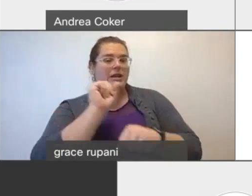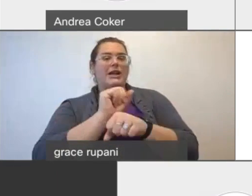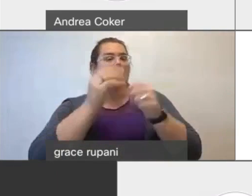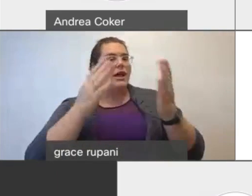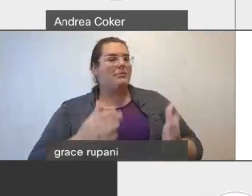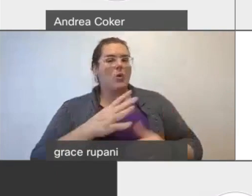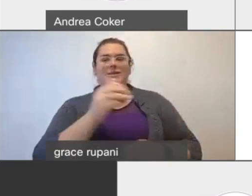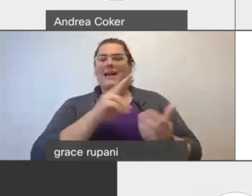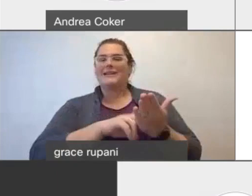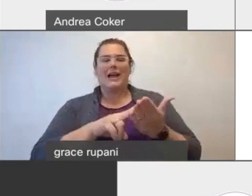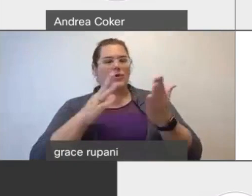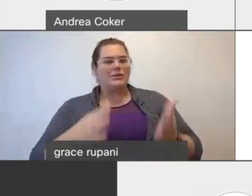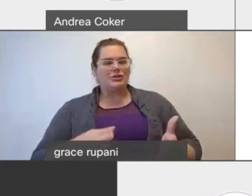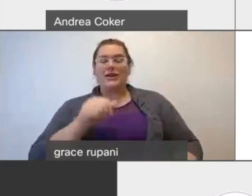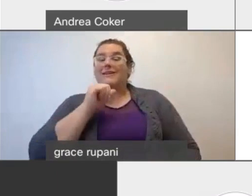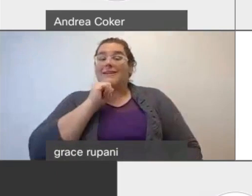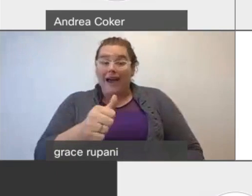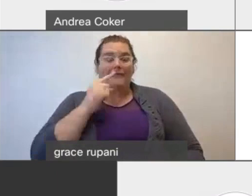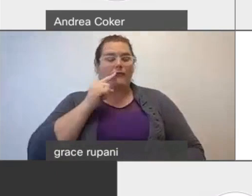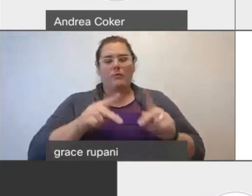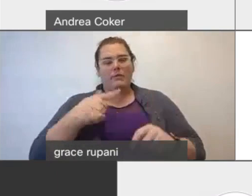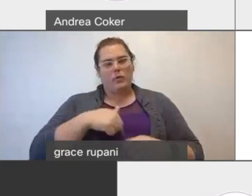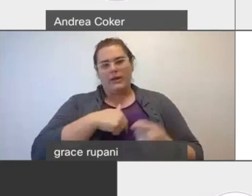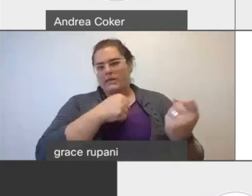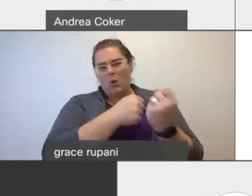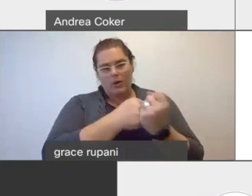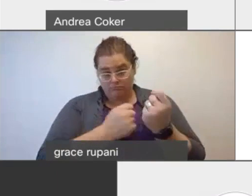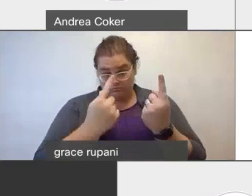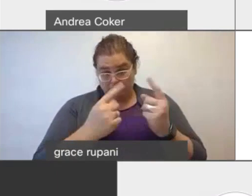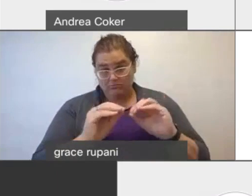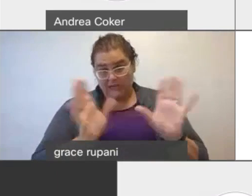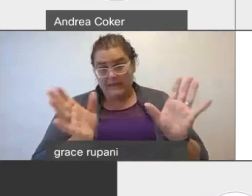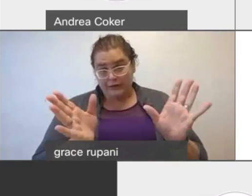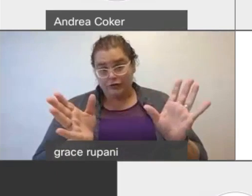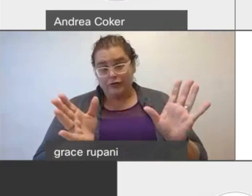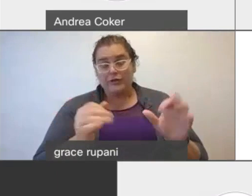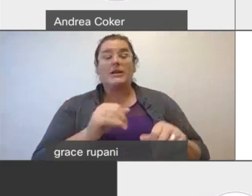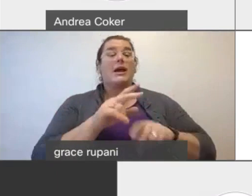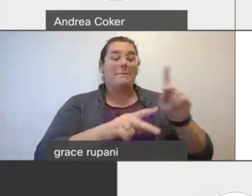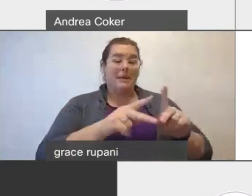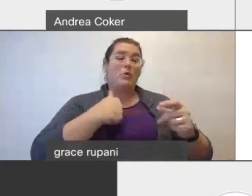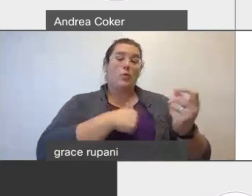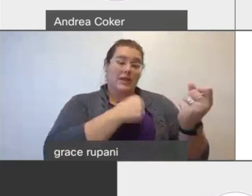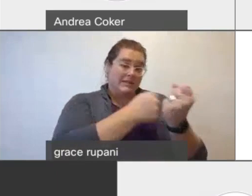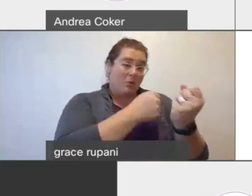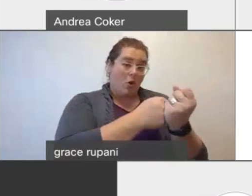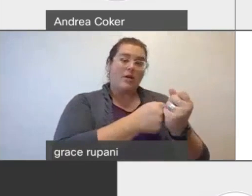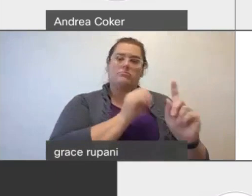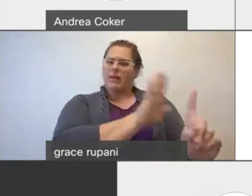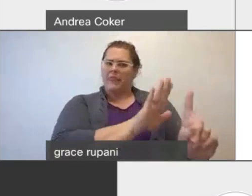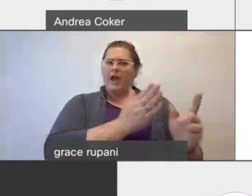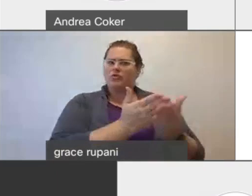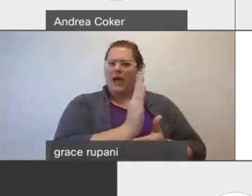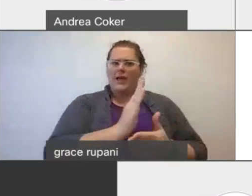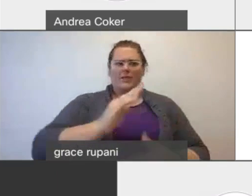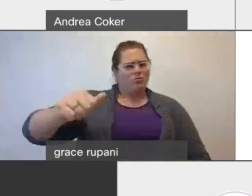not for people supported. People supported have a right to refuse vaccination or testing. We do